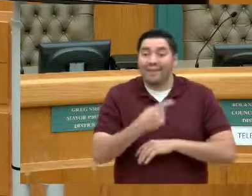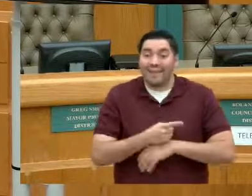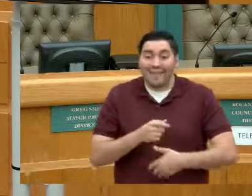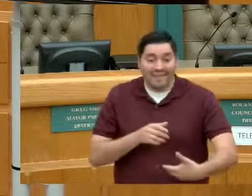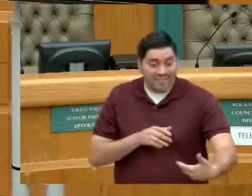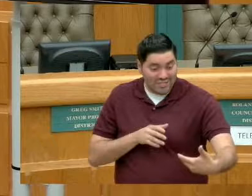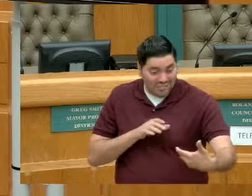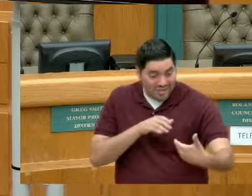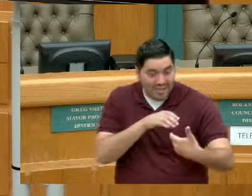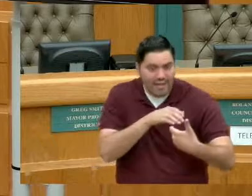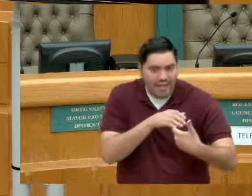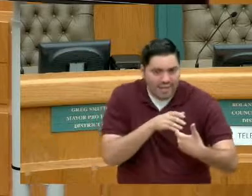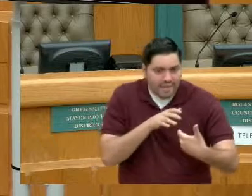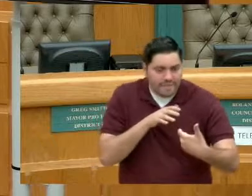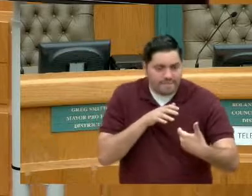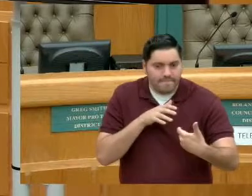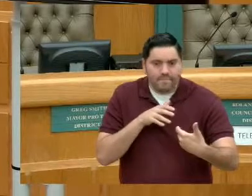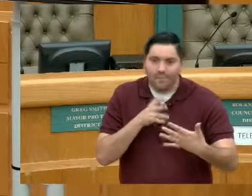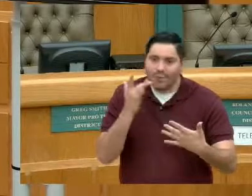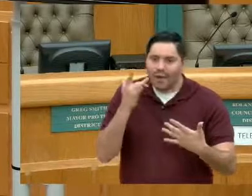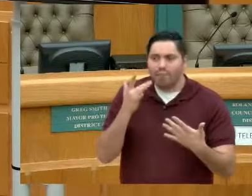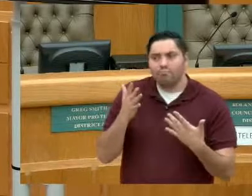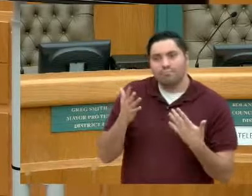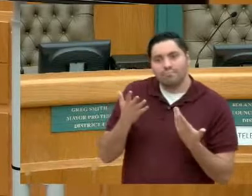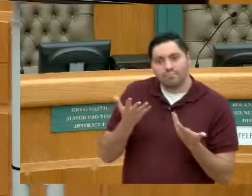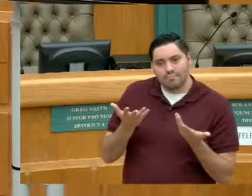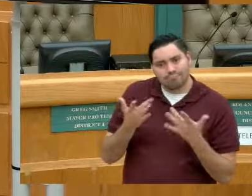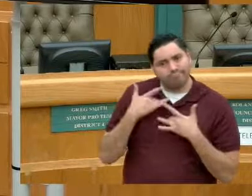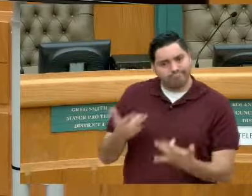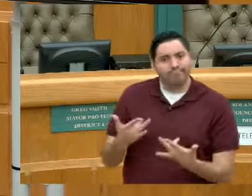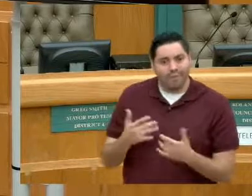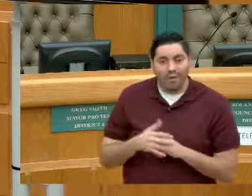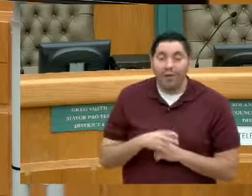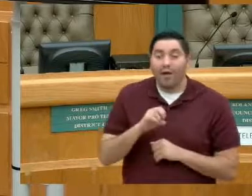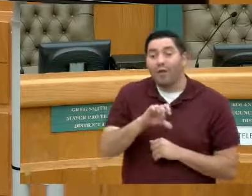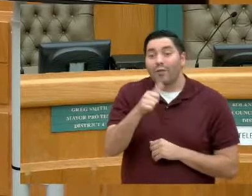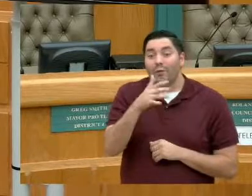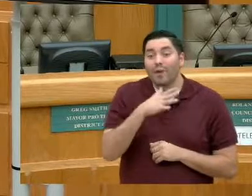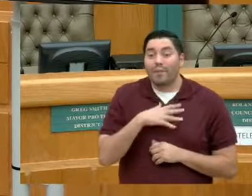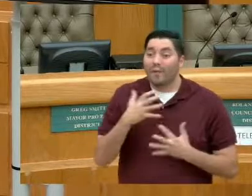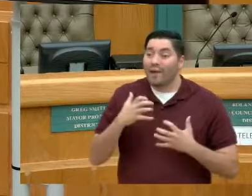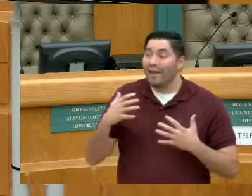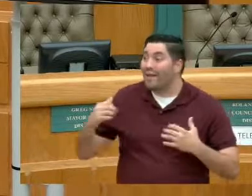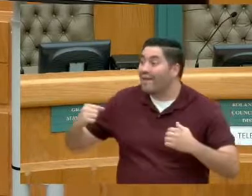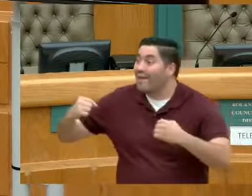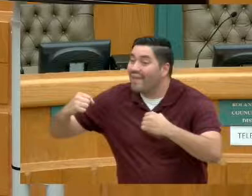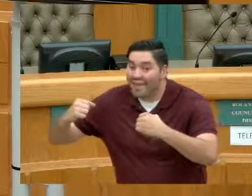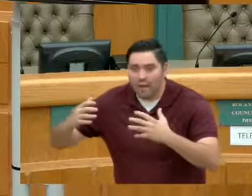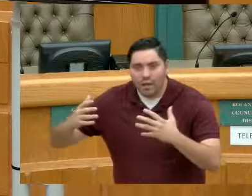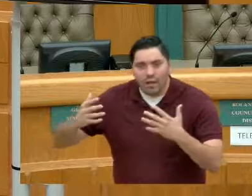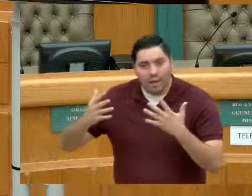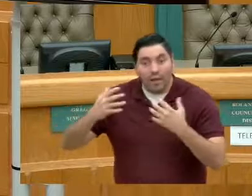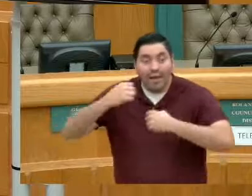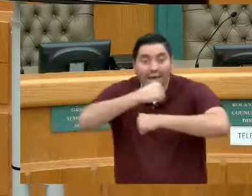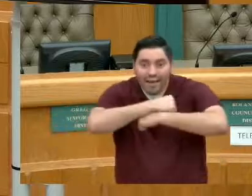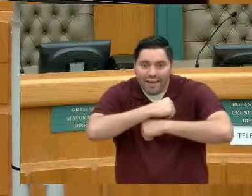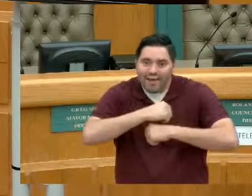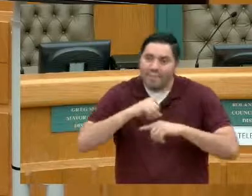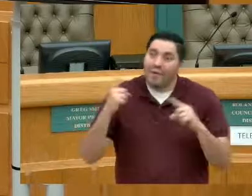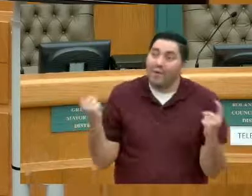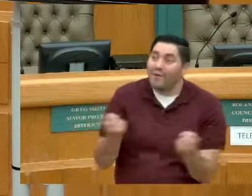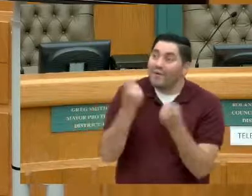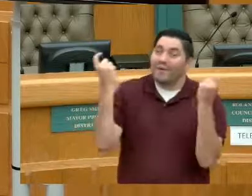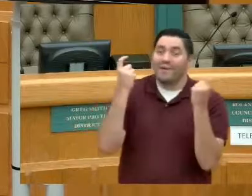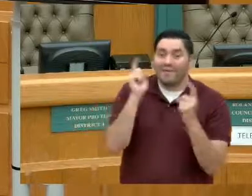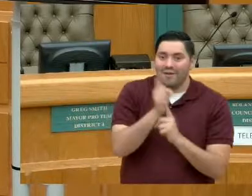because it seemed so natural and so comfortable. Another lovely lady who wanted to give me a hug about a particular celebratory moment that